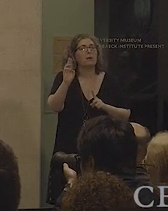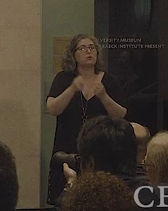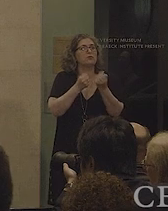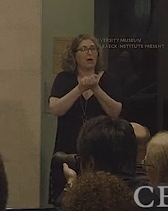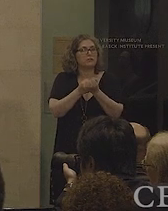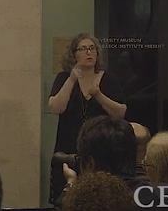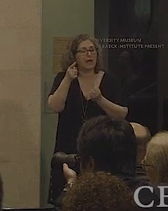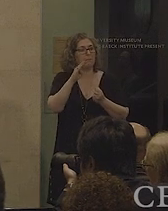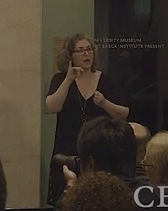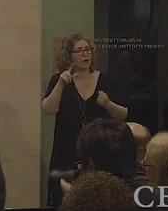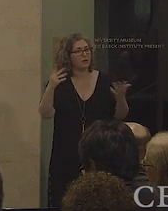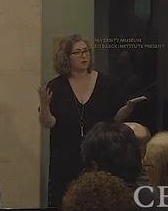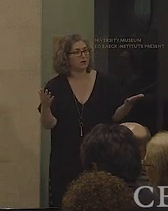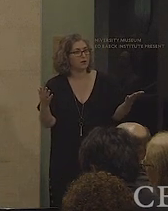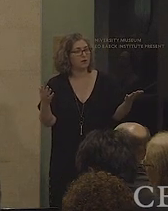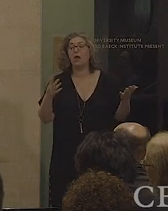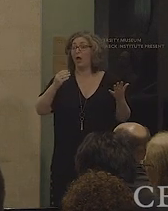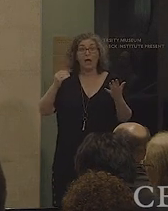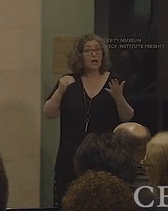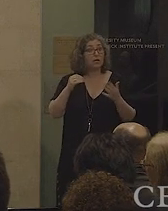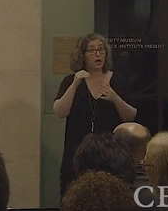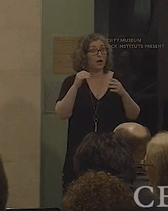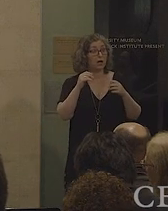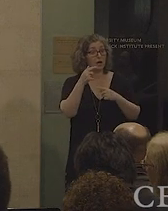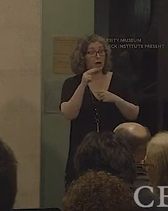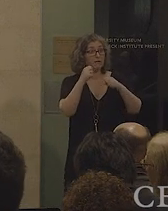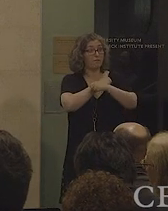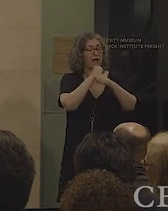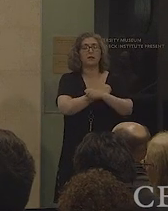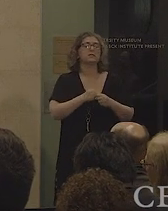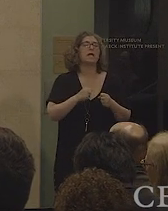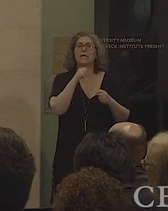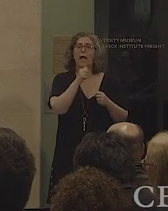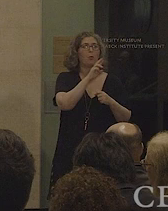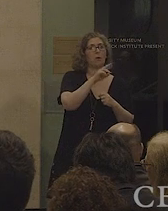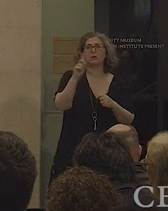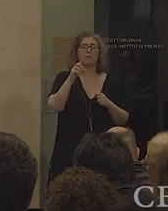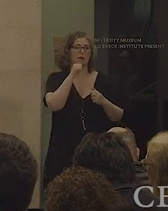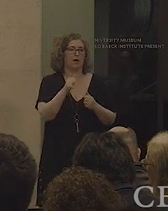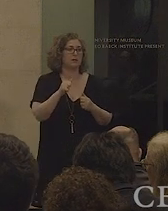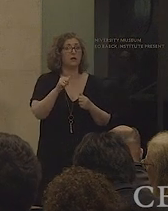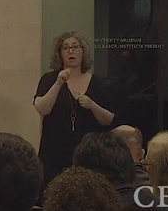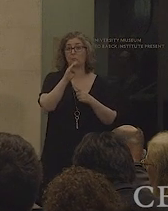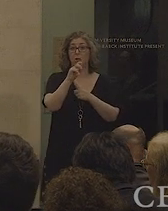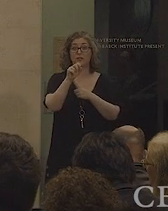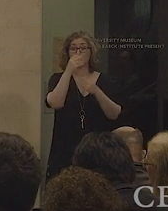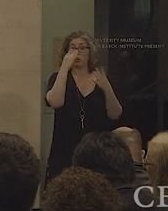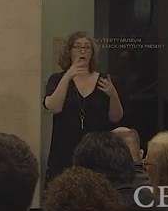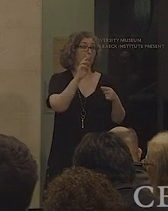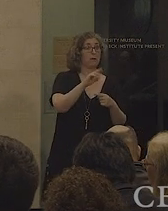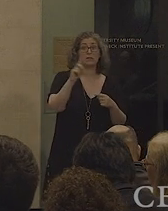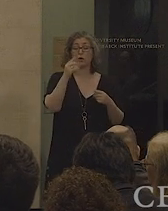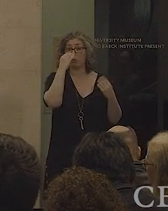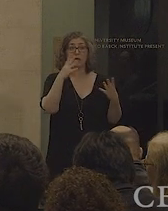sponsor. And here's the thing. Gun violence is a nonpartisan issue. Bullets don't know if you're Republican or Democrat. They